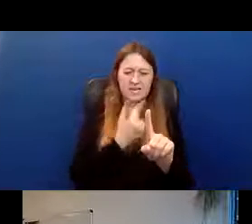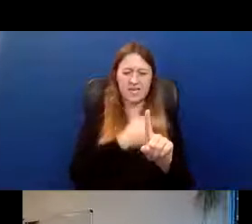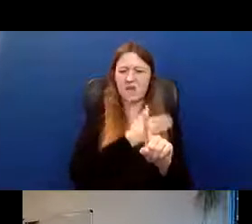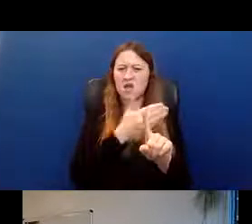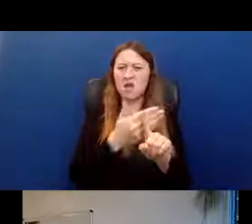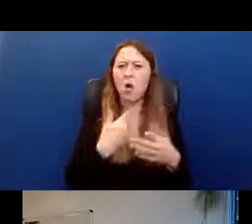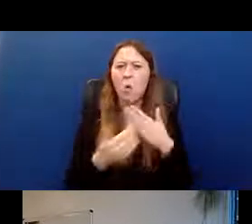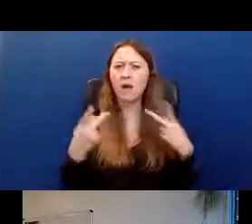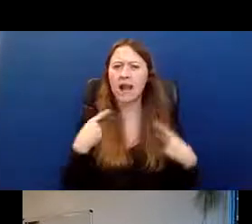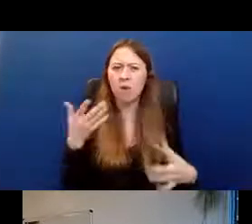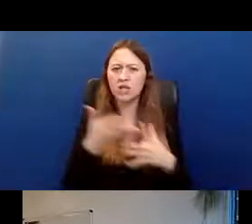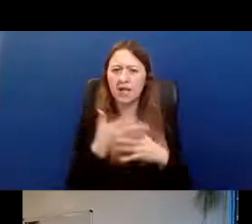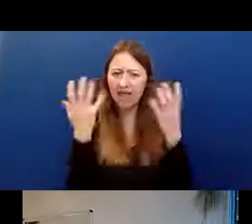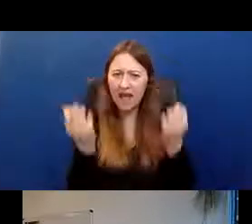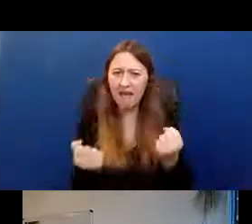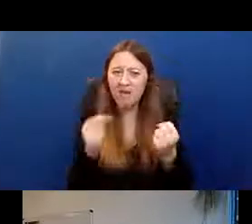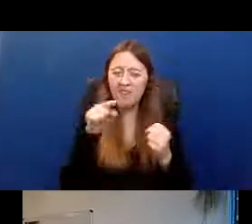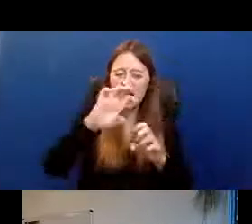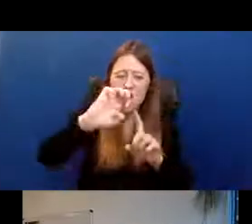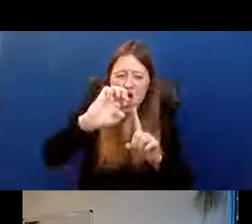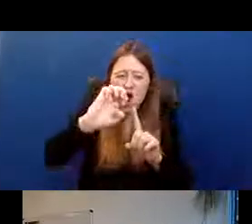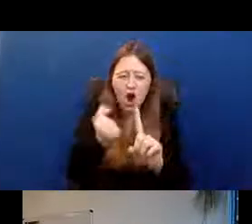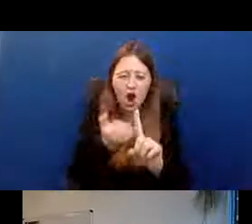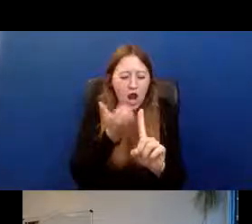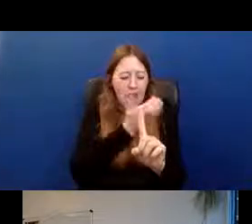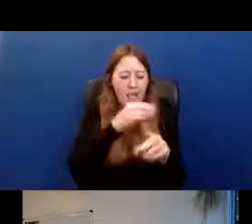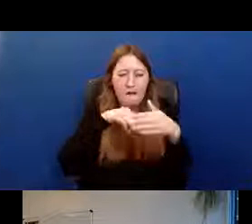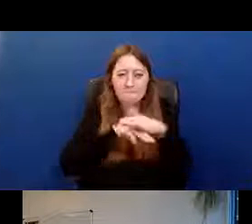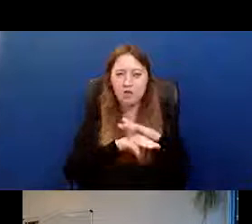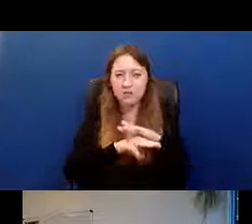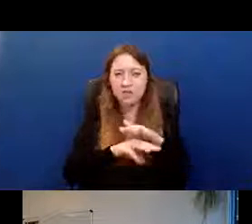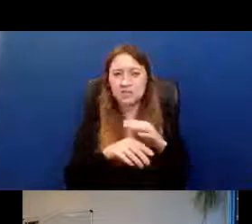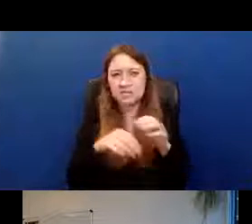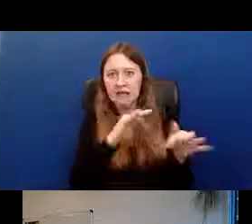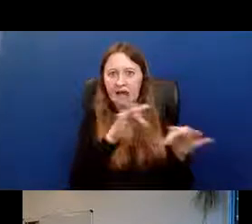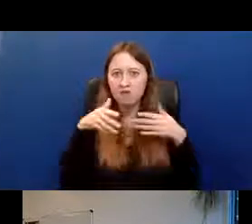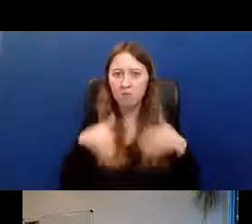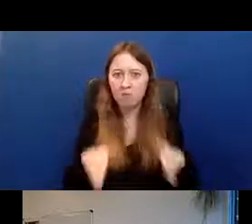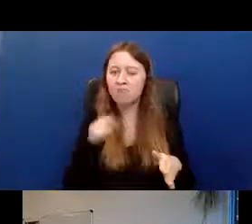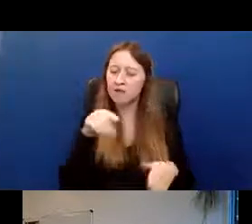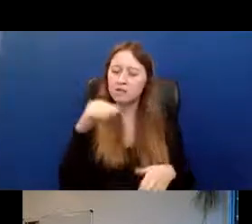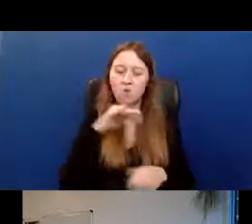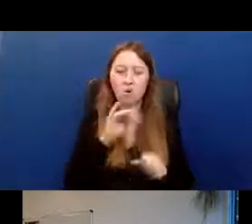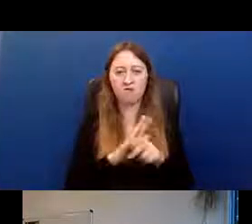early months of the first years of life are so important for language development.